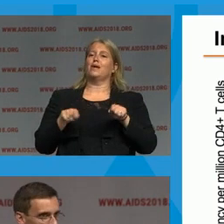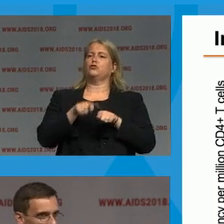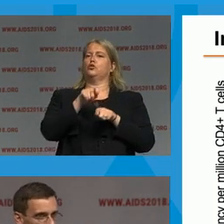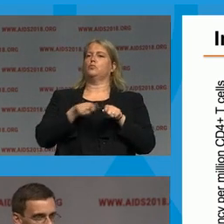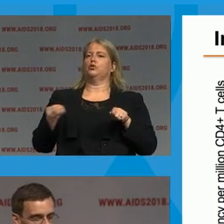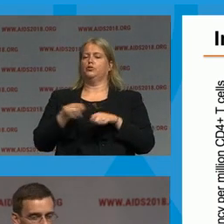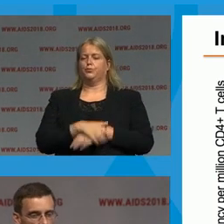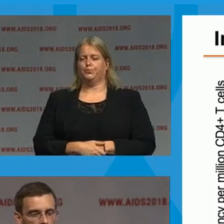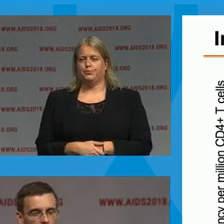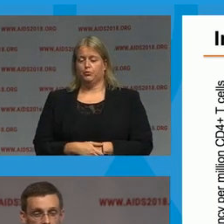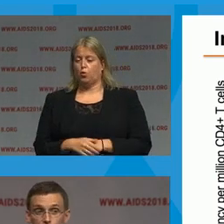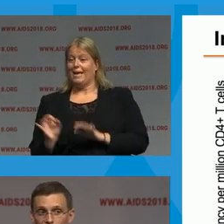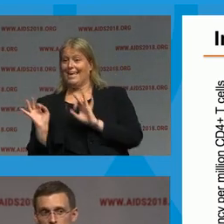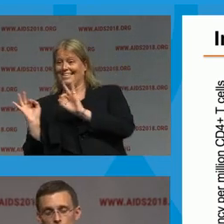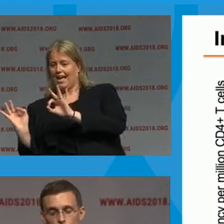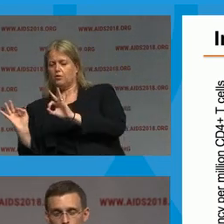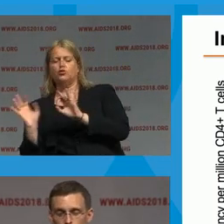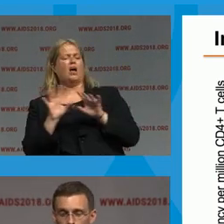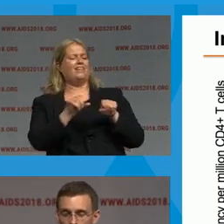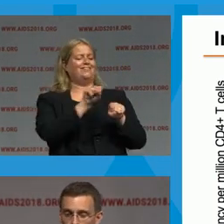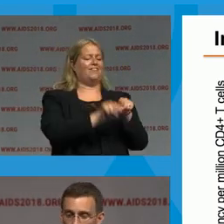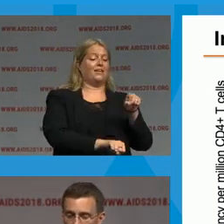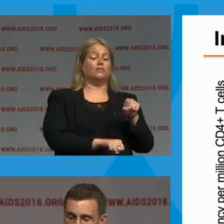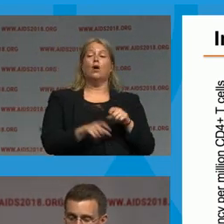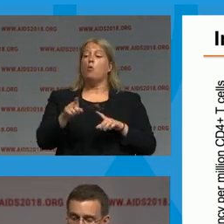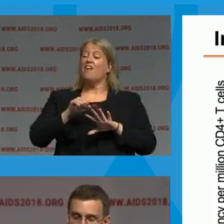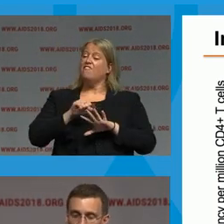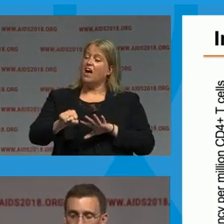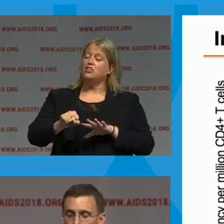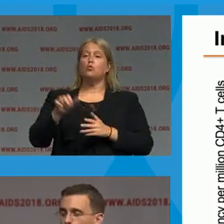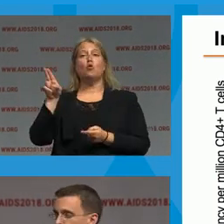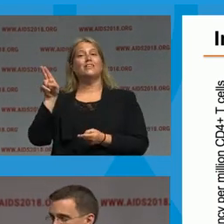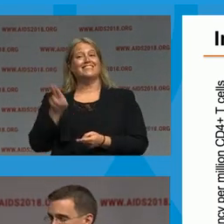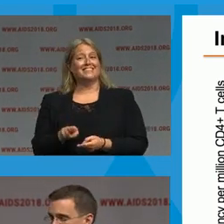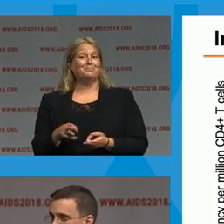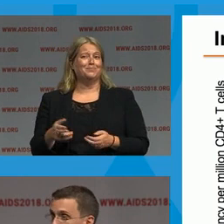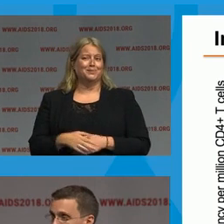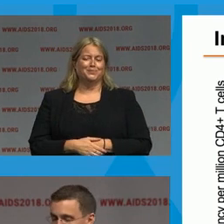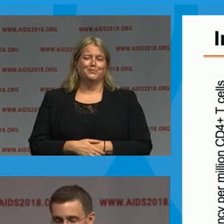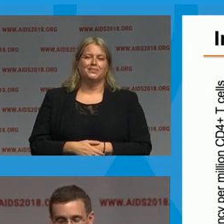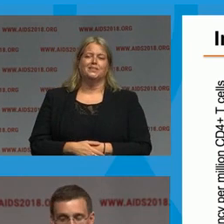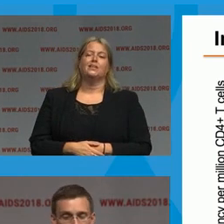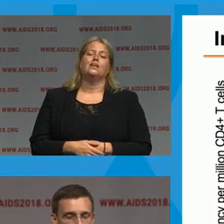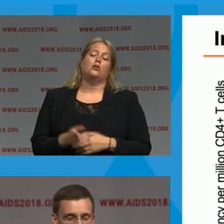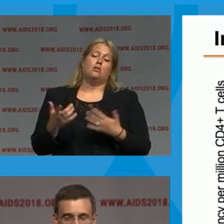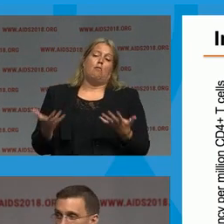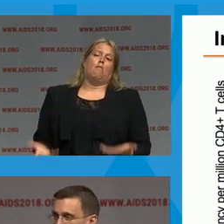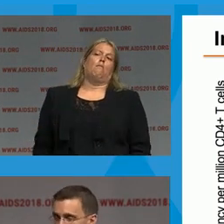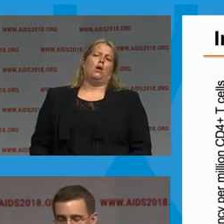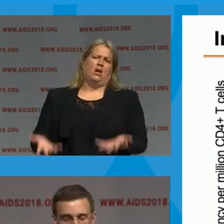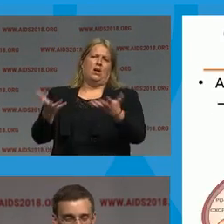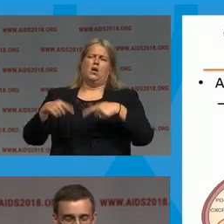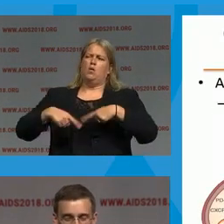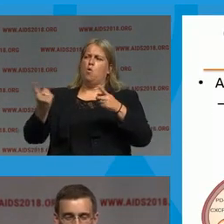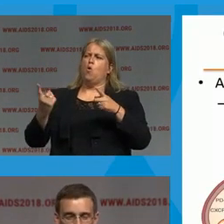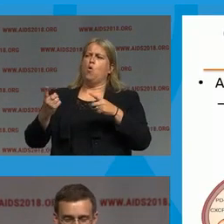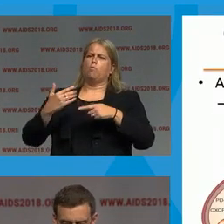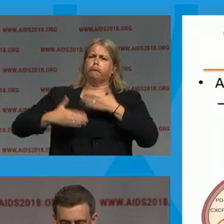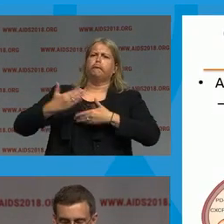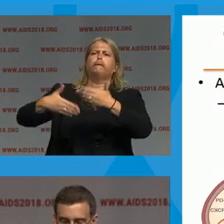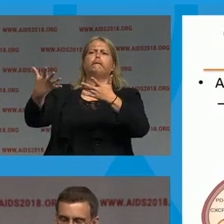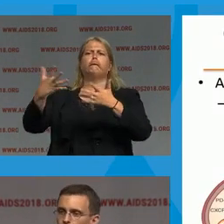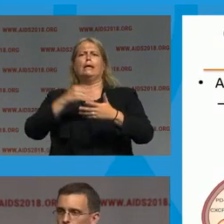defective proviruses, and it's faster, cheaper, and more scalable than viral outgrowth assays, so it's going to enable more rapid clinical